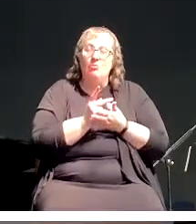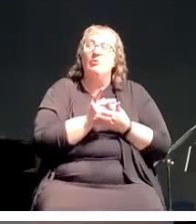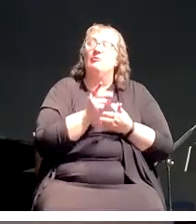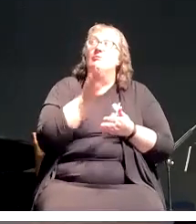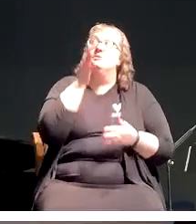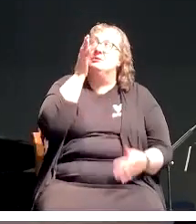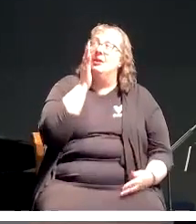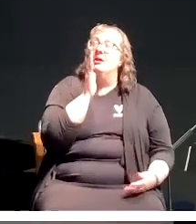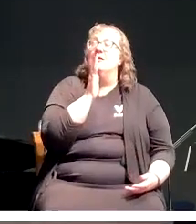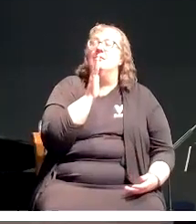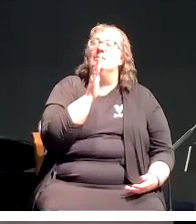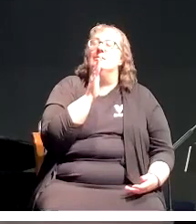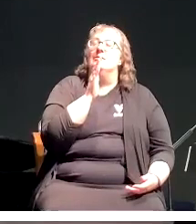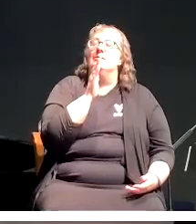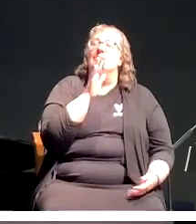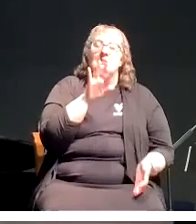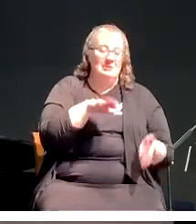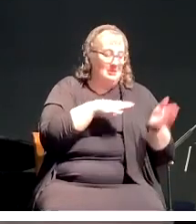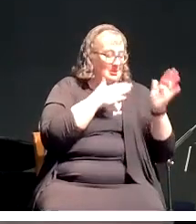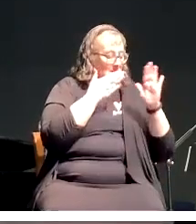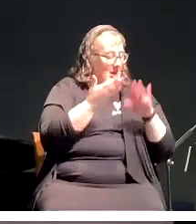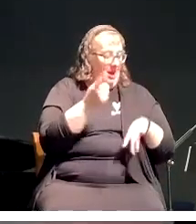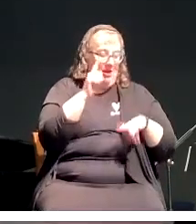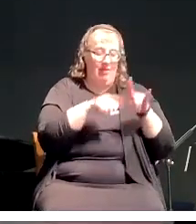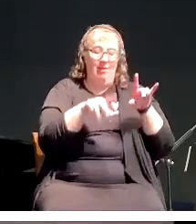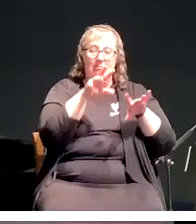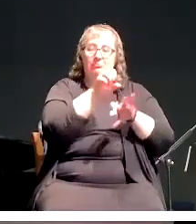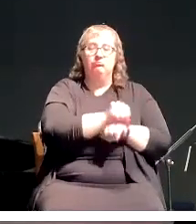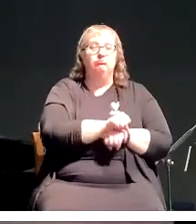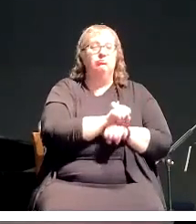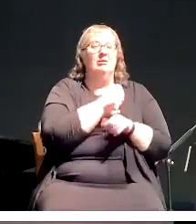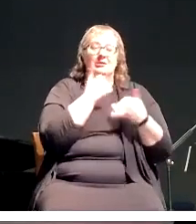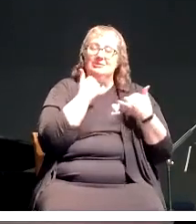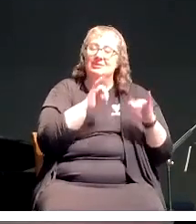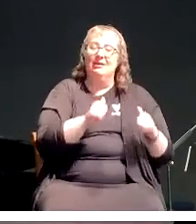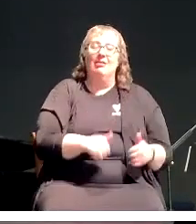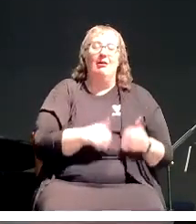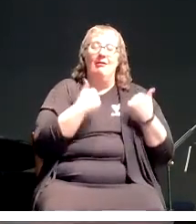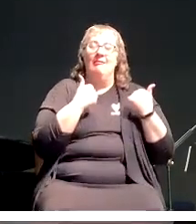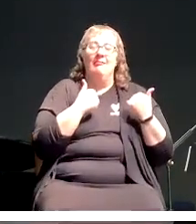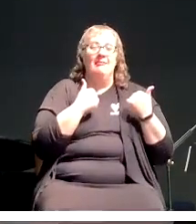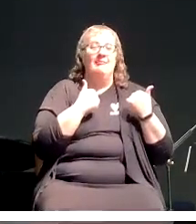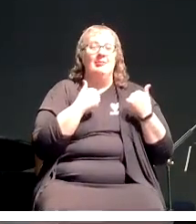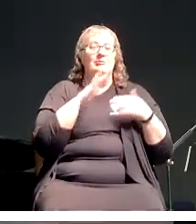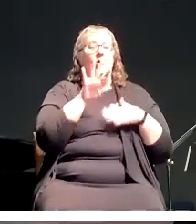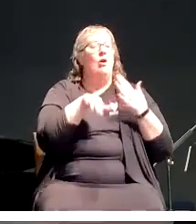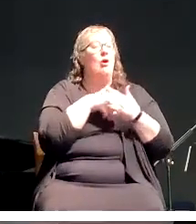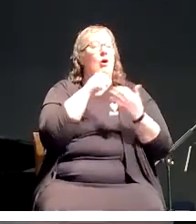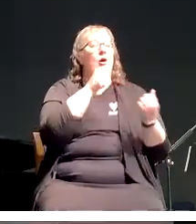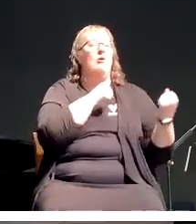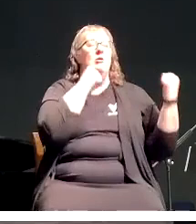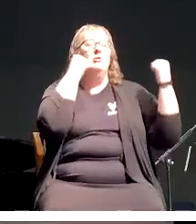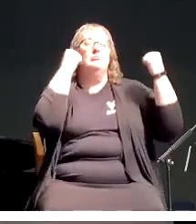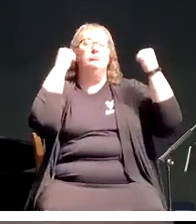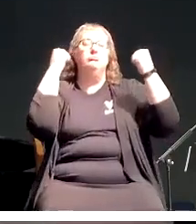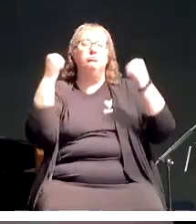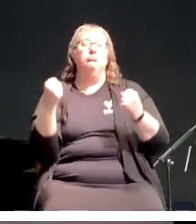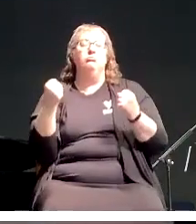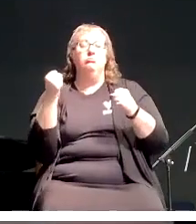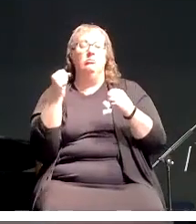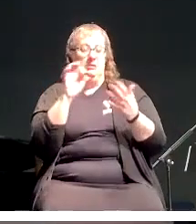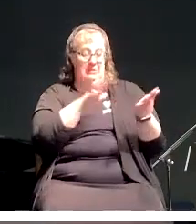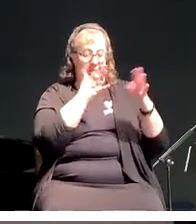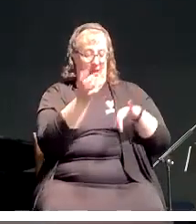God. Death cannot hold me down. I'm still alive. That he's all powerful and that he can even conquer